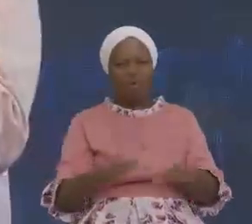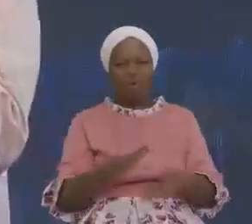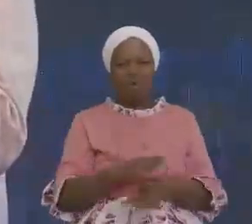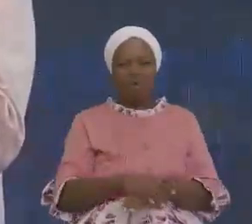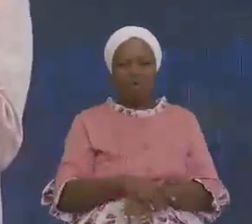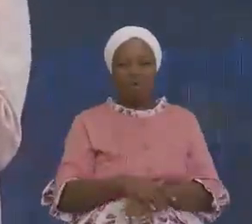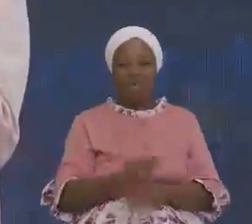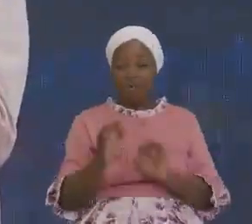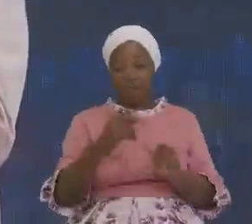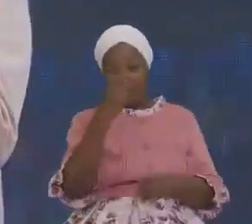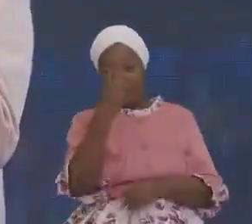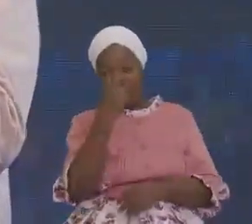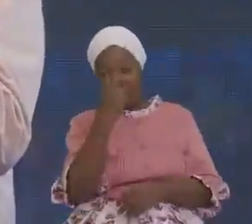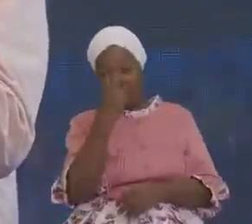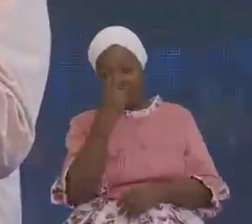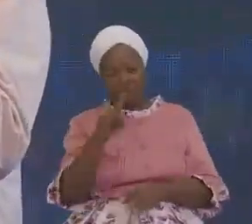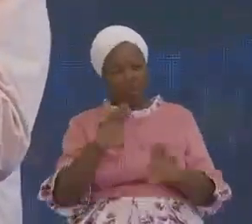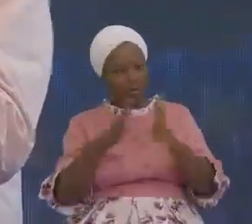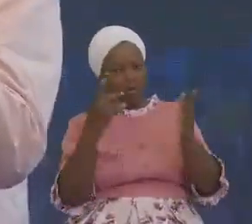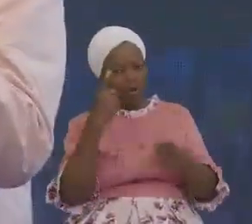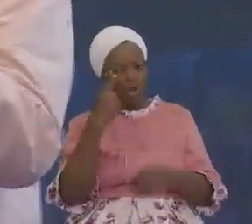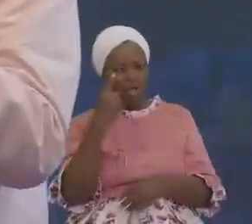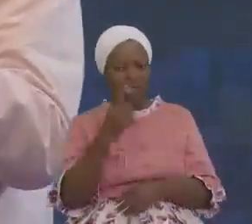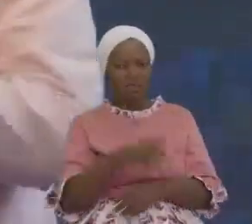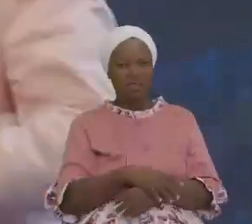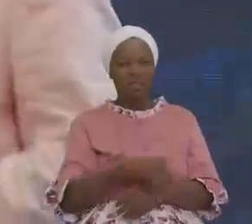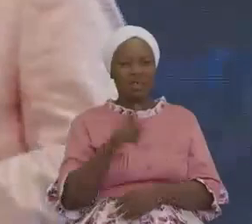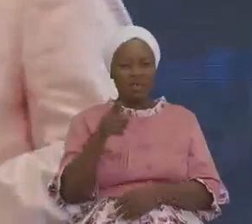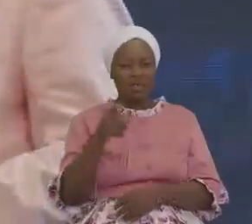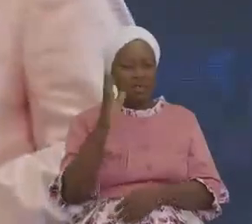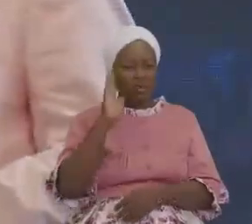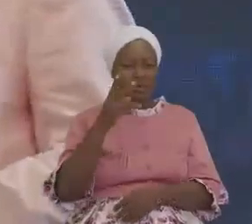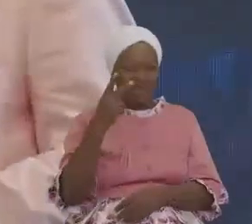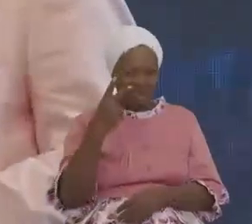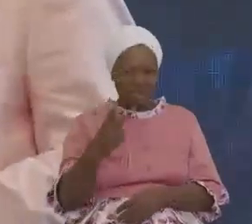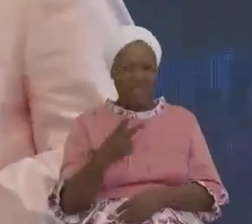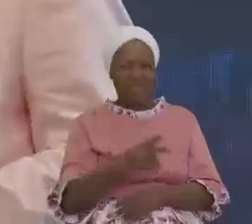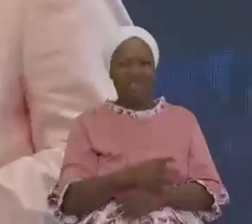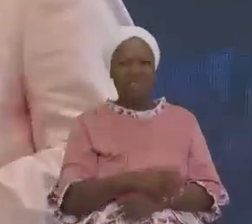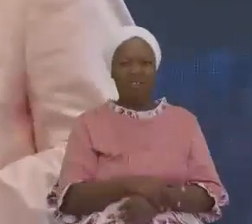you are blind, you open your eyes, you will see.